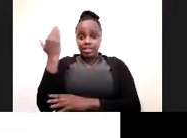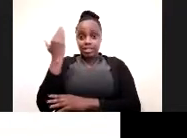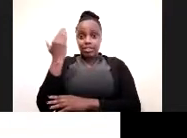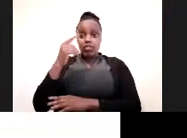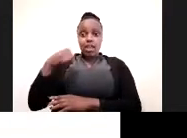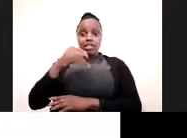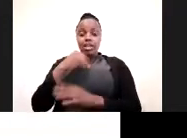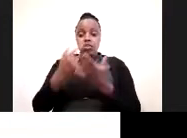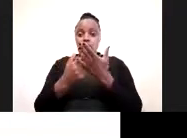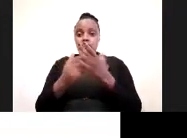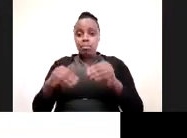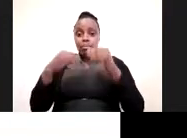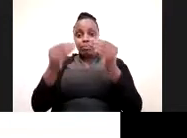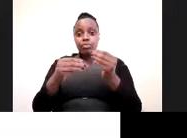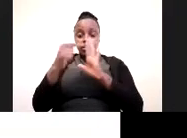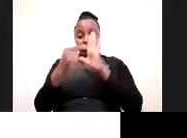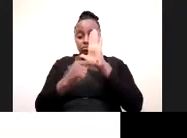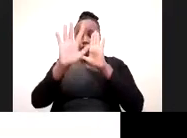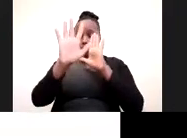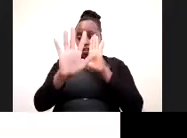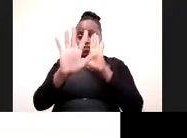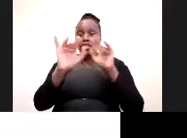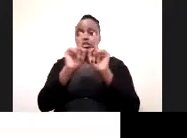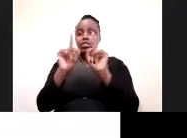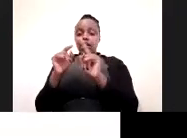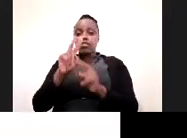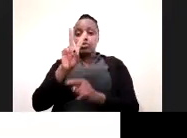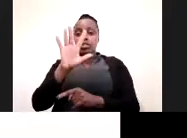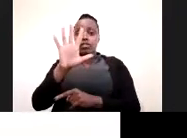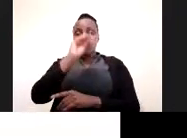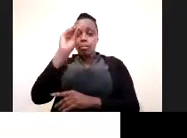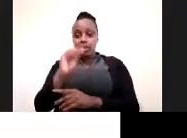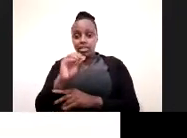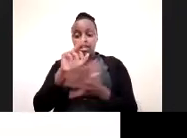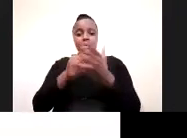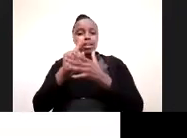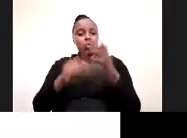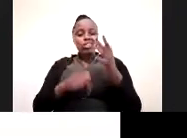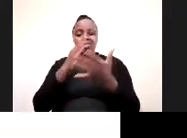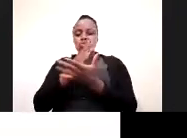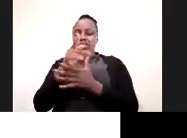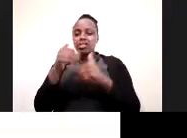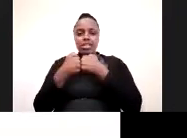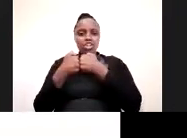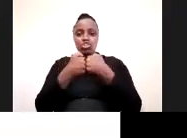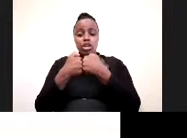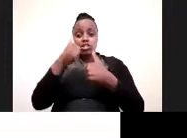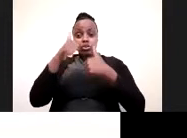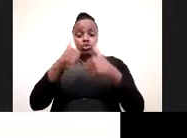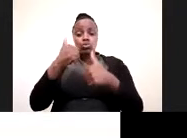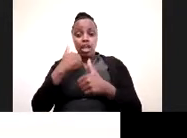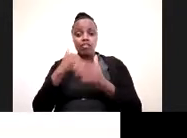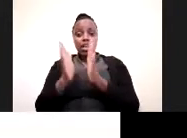of 8.5. We aim at getting at 25%. So it's really a challenge we have in front of us, and the target